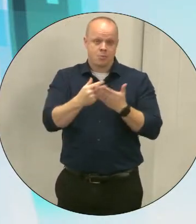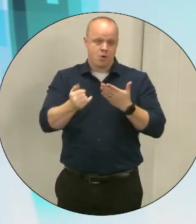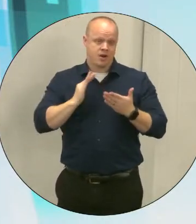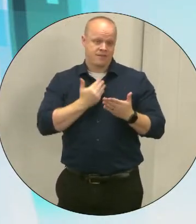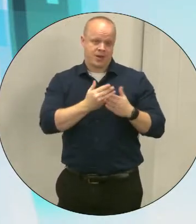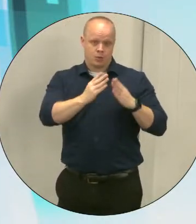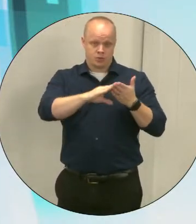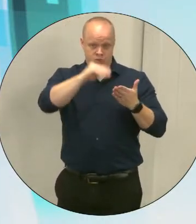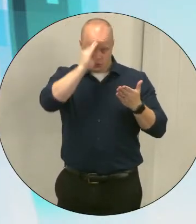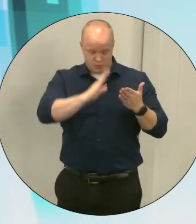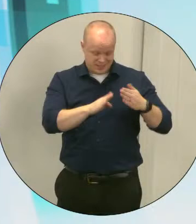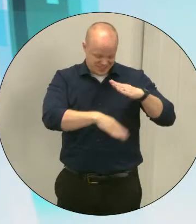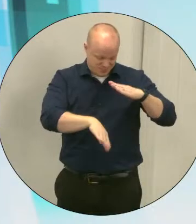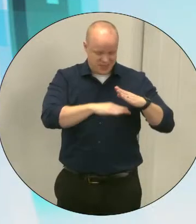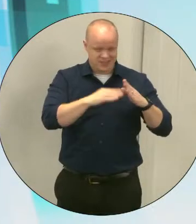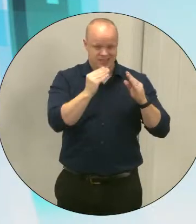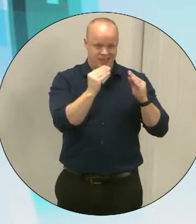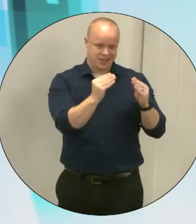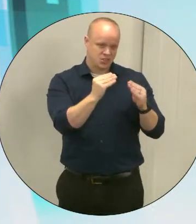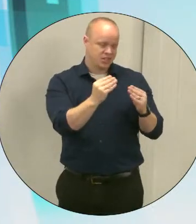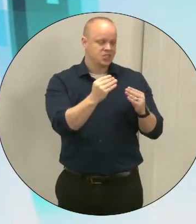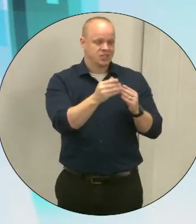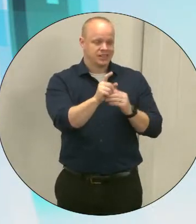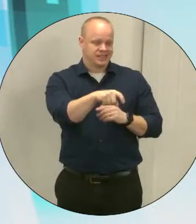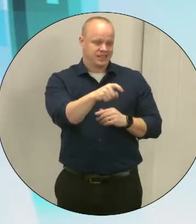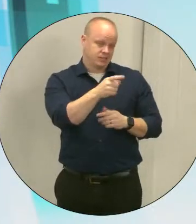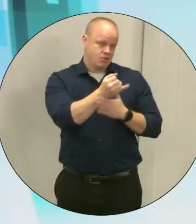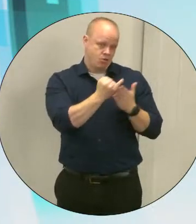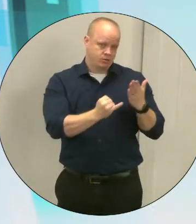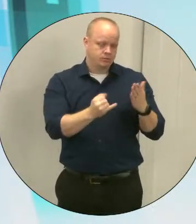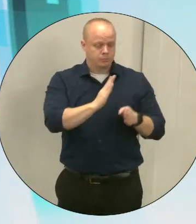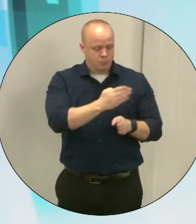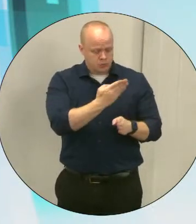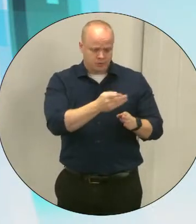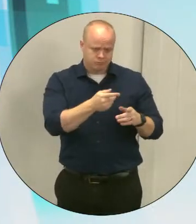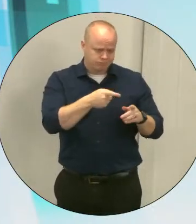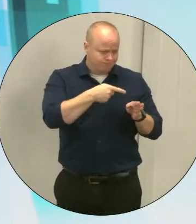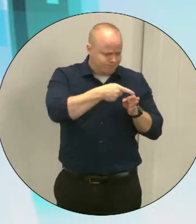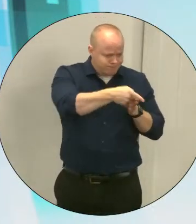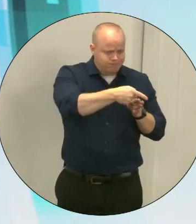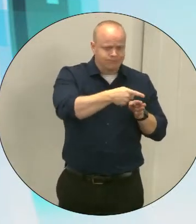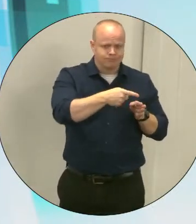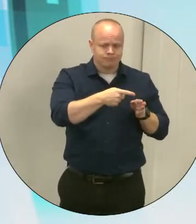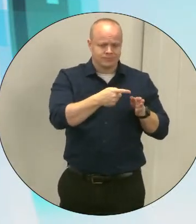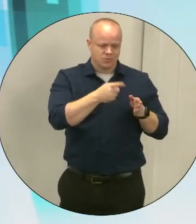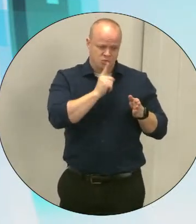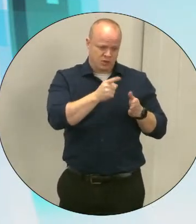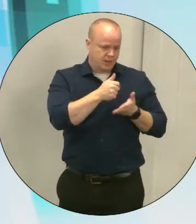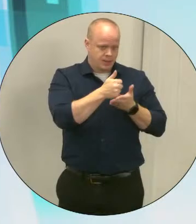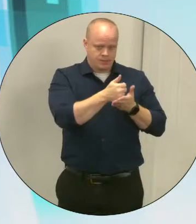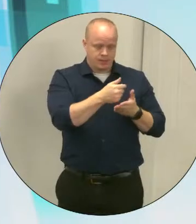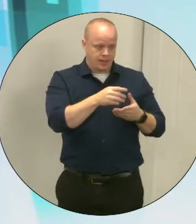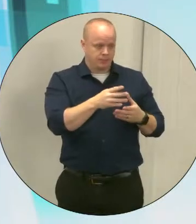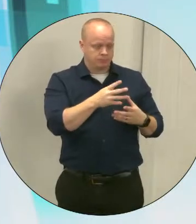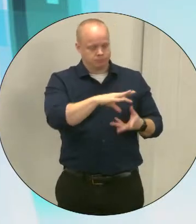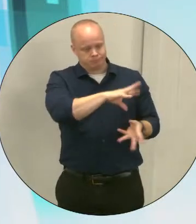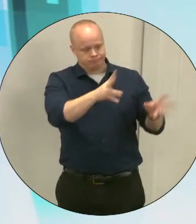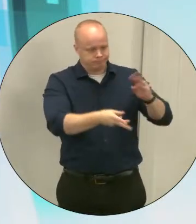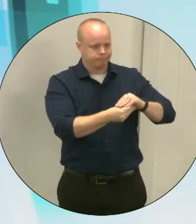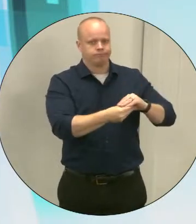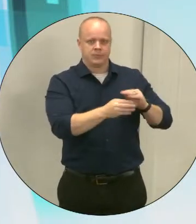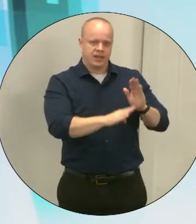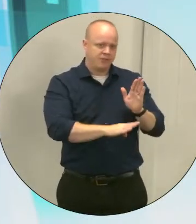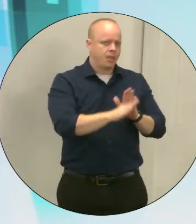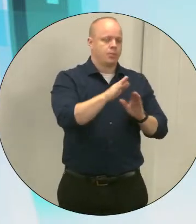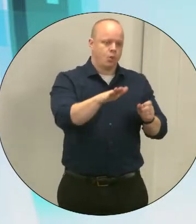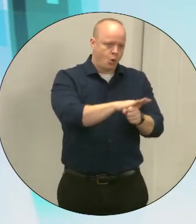basic educational needs are the arts. Music is a specific discipline that is integral to the development of the whole child. It takes our